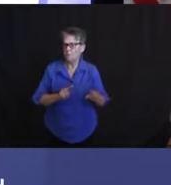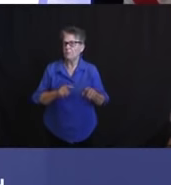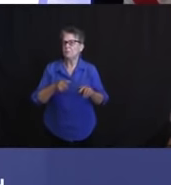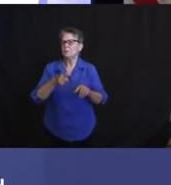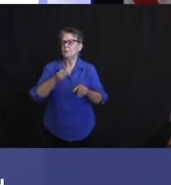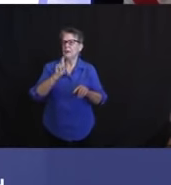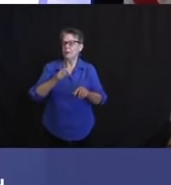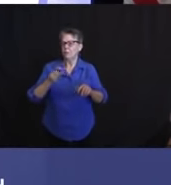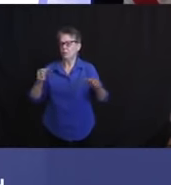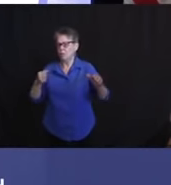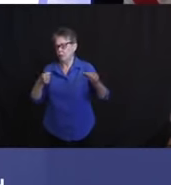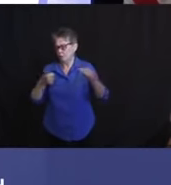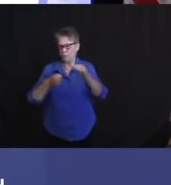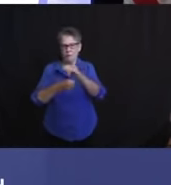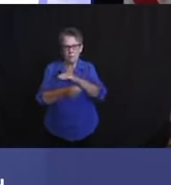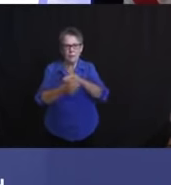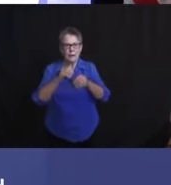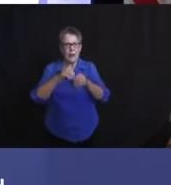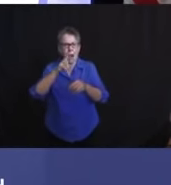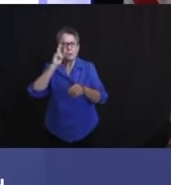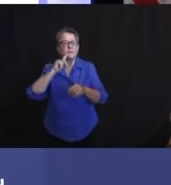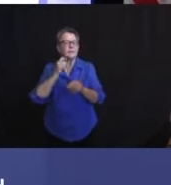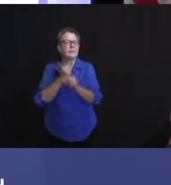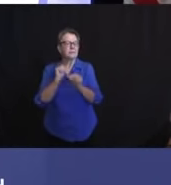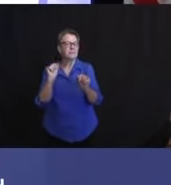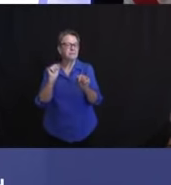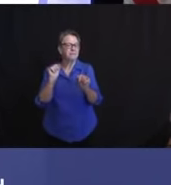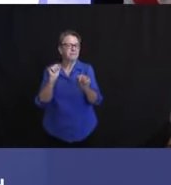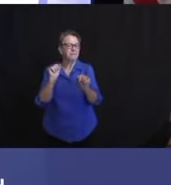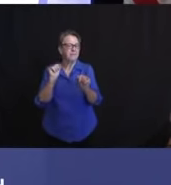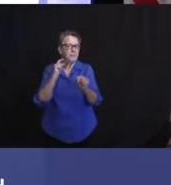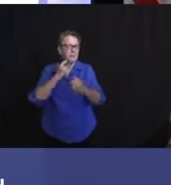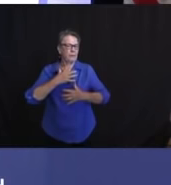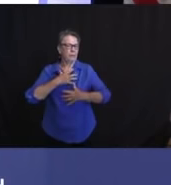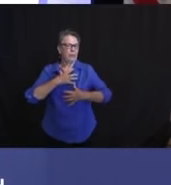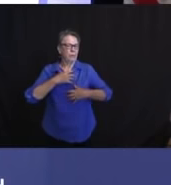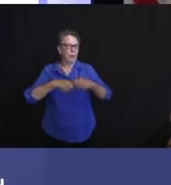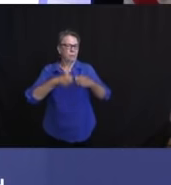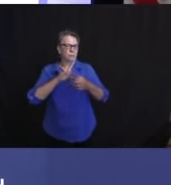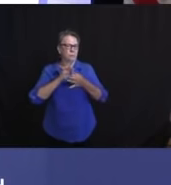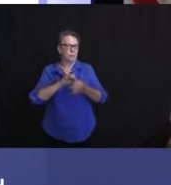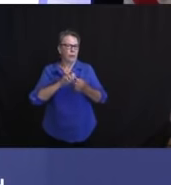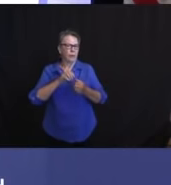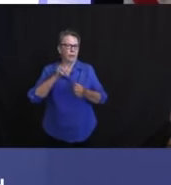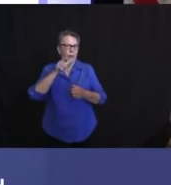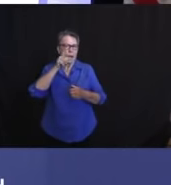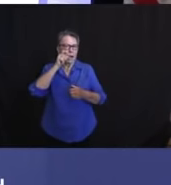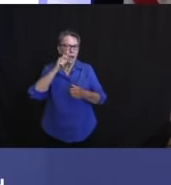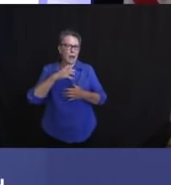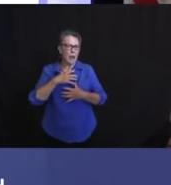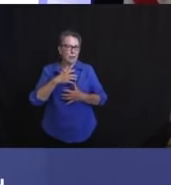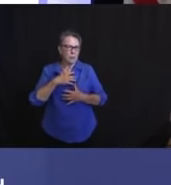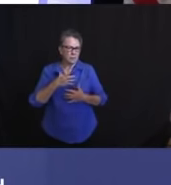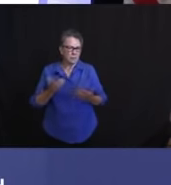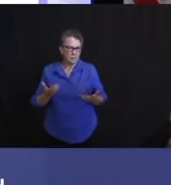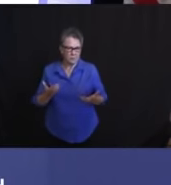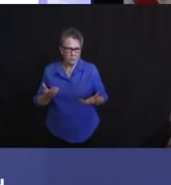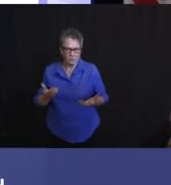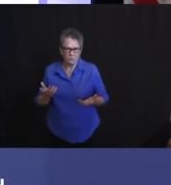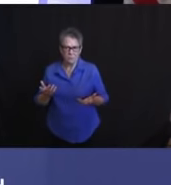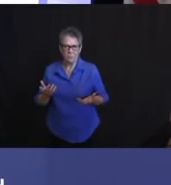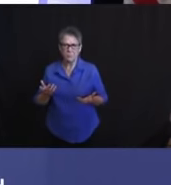of the presenting problem and waiting for the test results. So it's COVID positive and persons